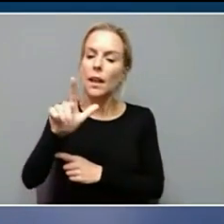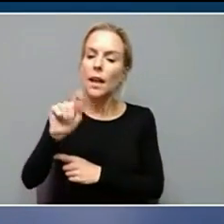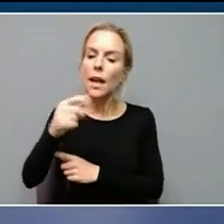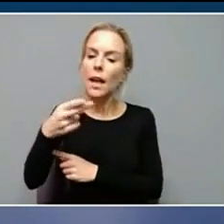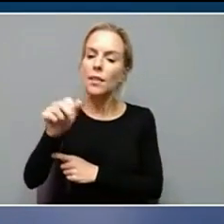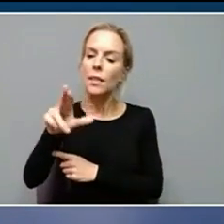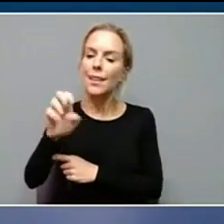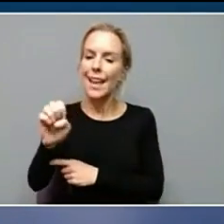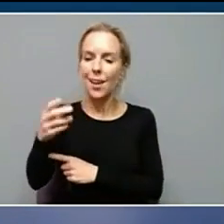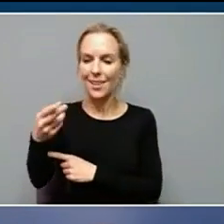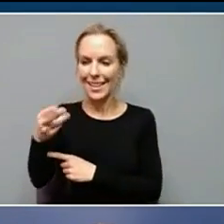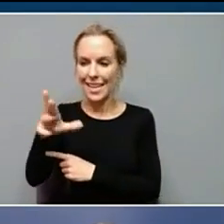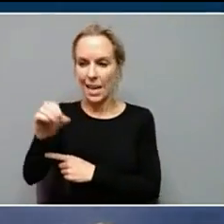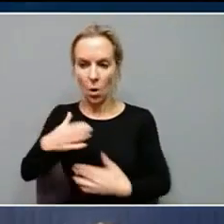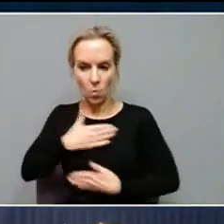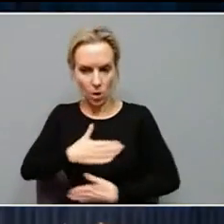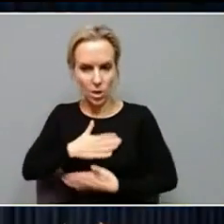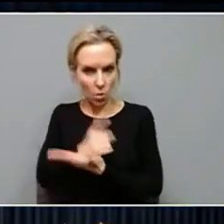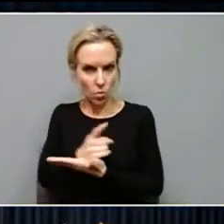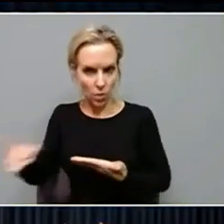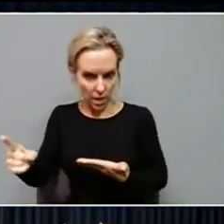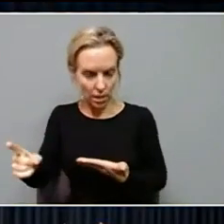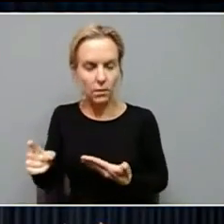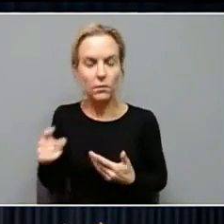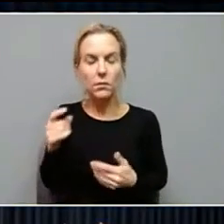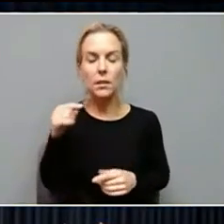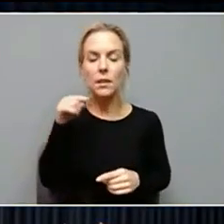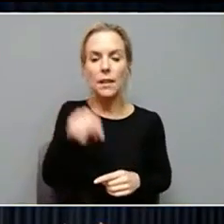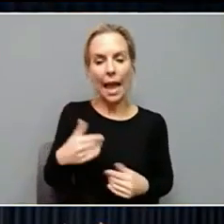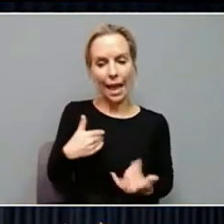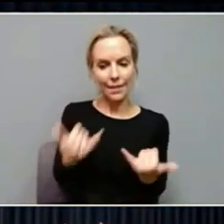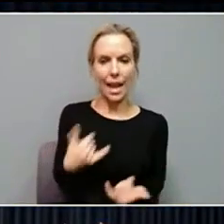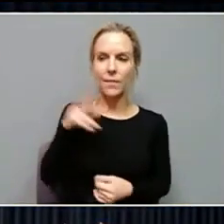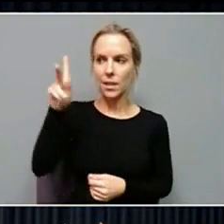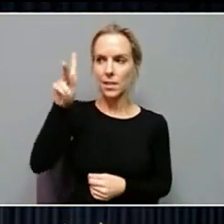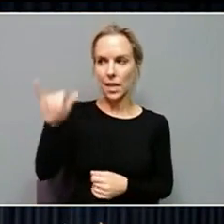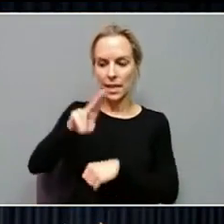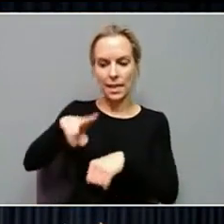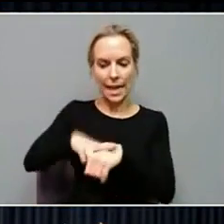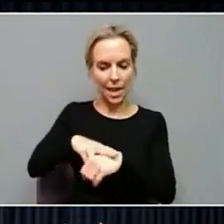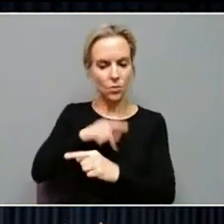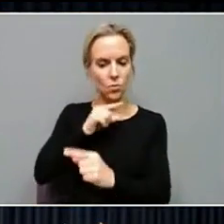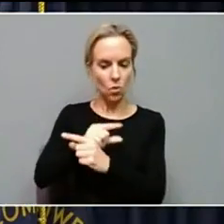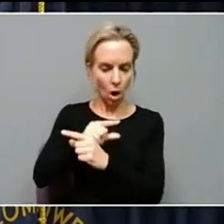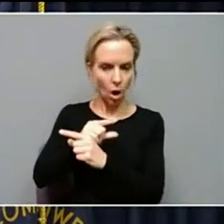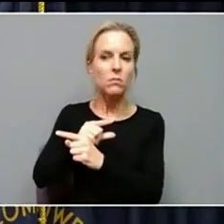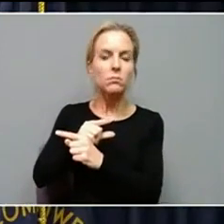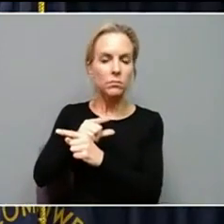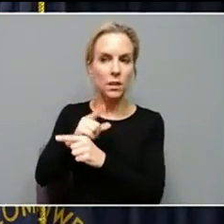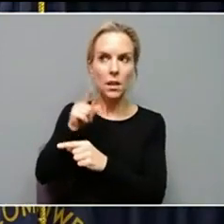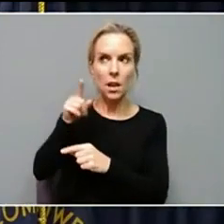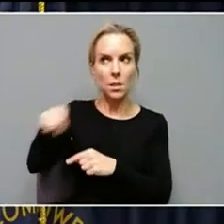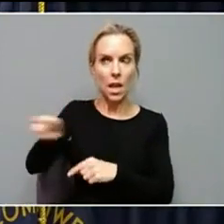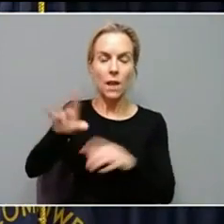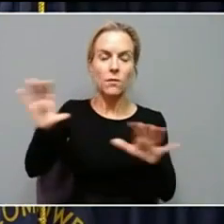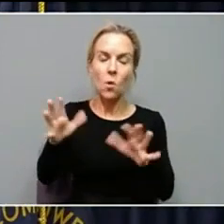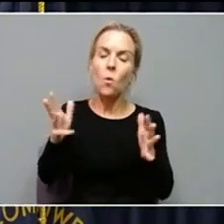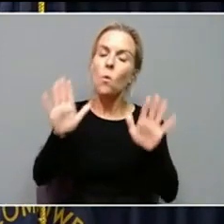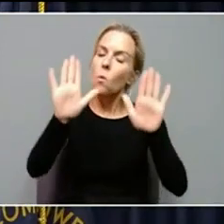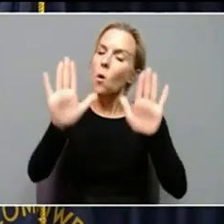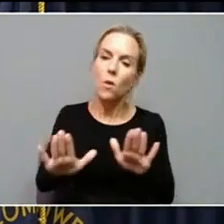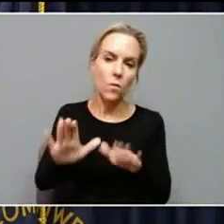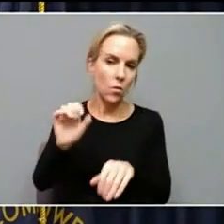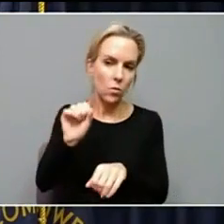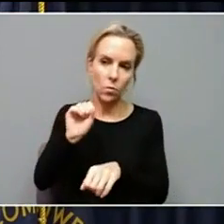Appreciation Week. We also have our Kentucky National Guard and all the wonderful work that they have done to help protect